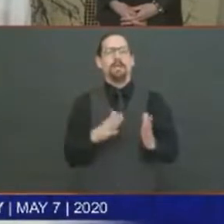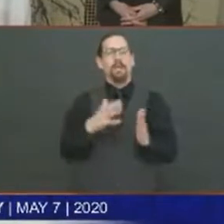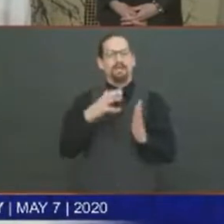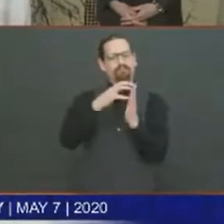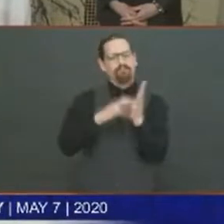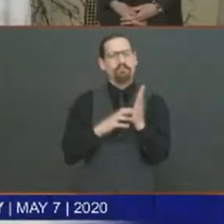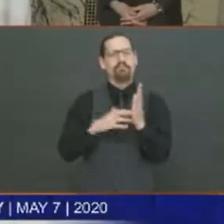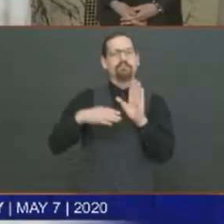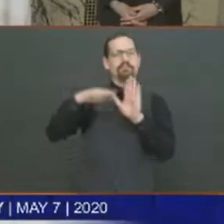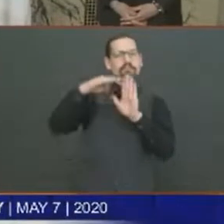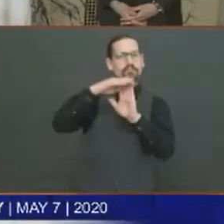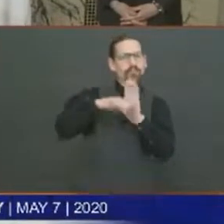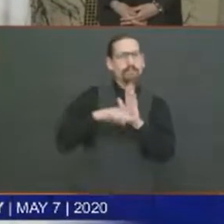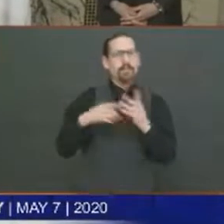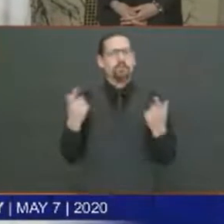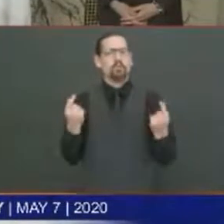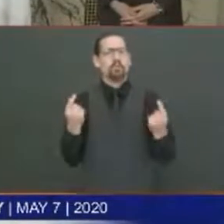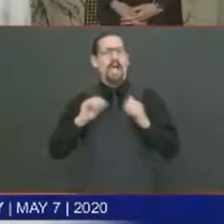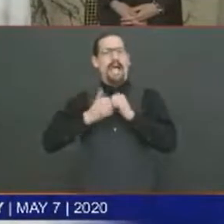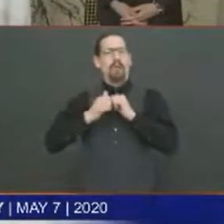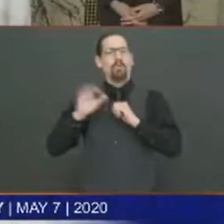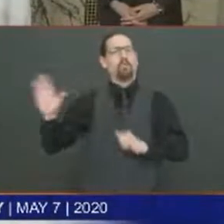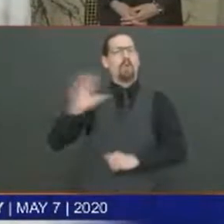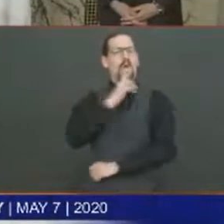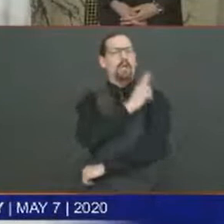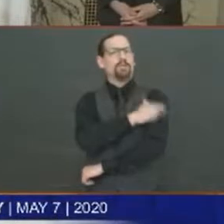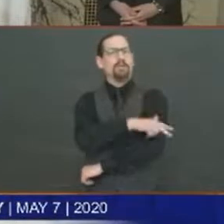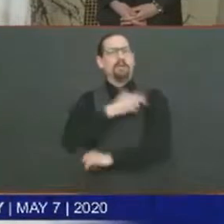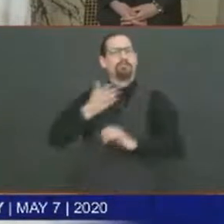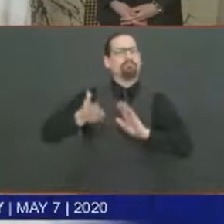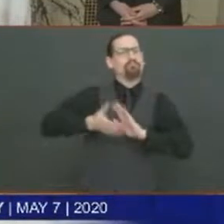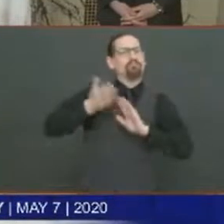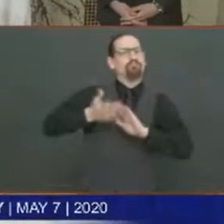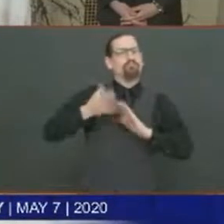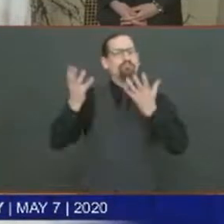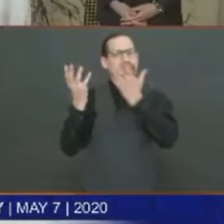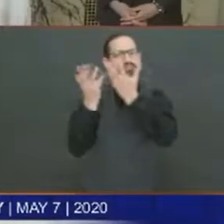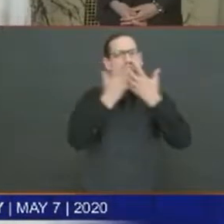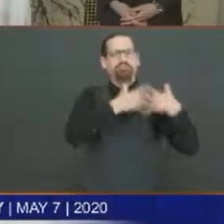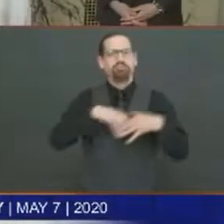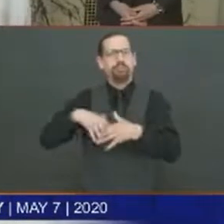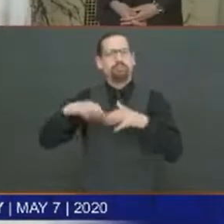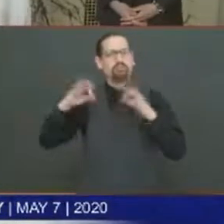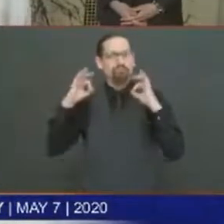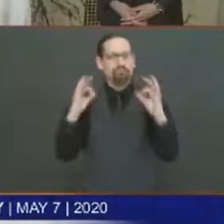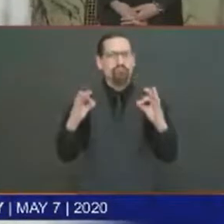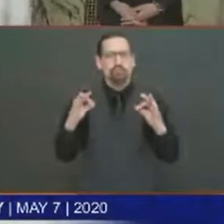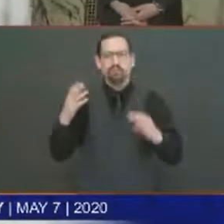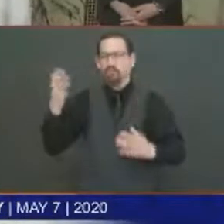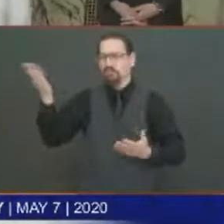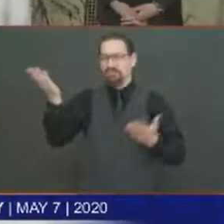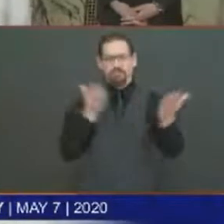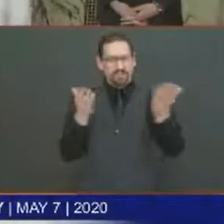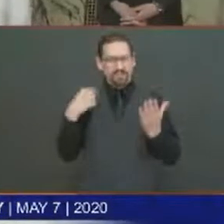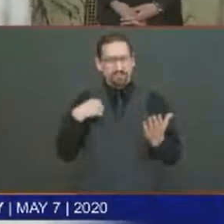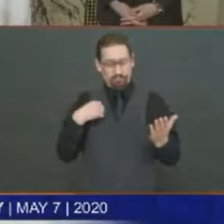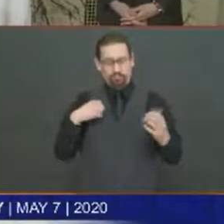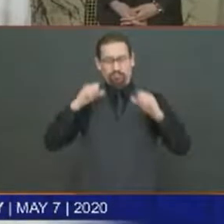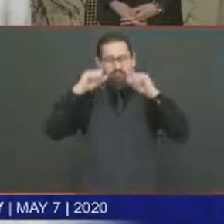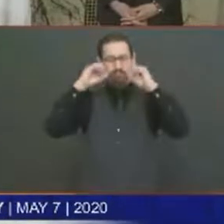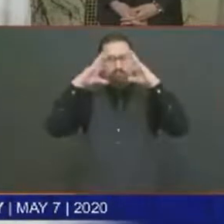services. I want to really hammer that home. These plans are extensive new protocols